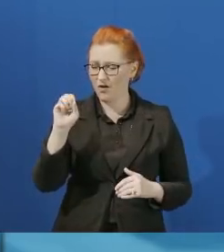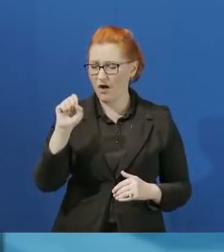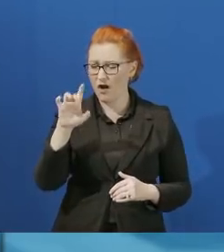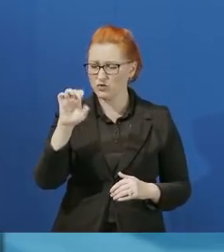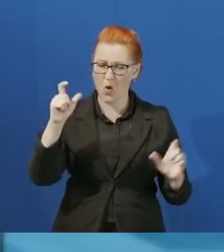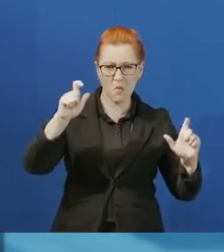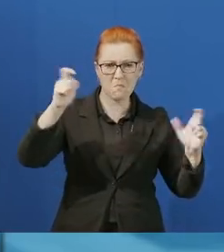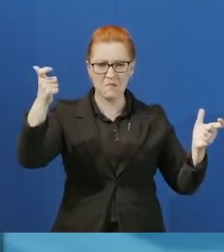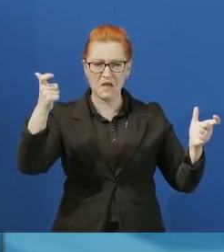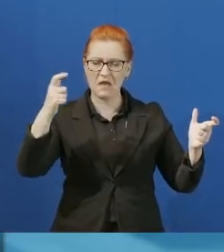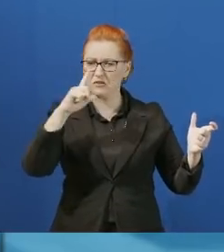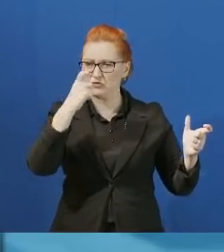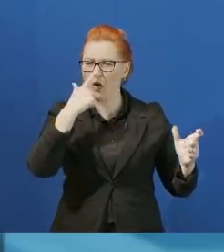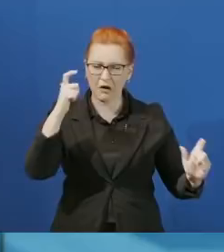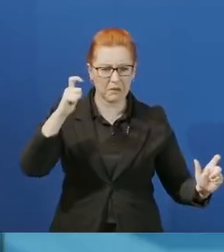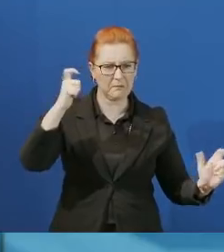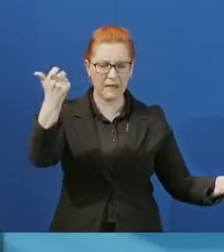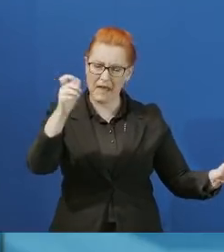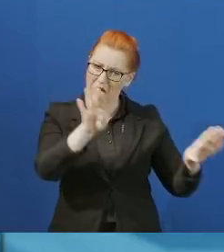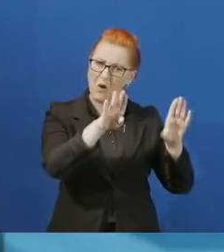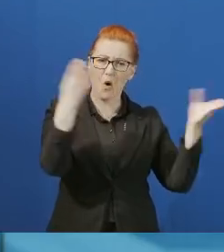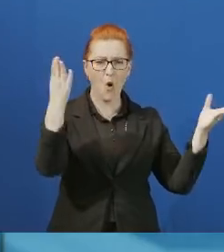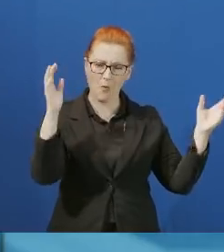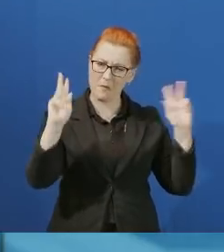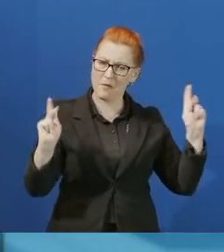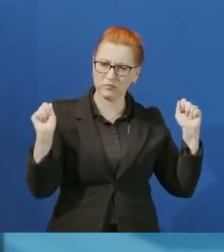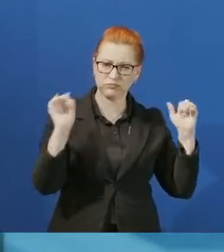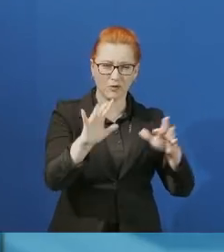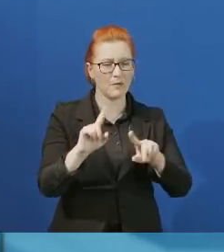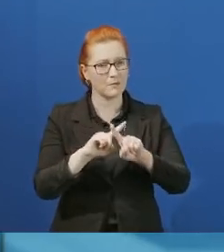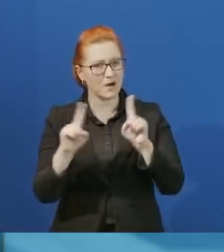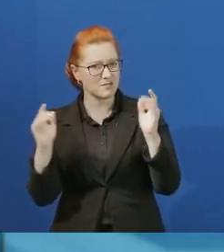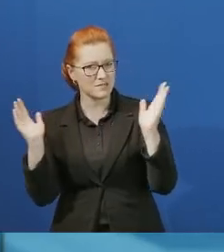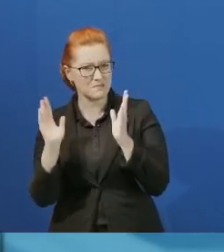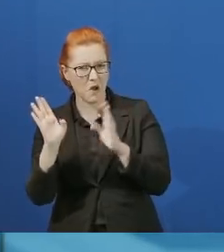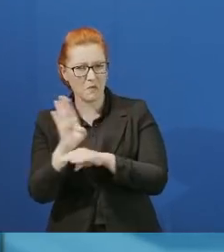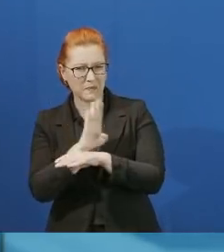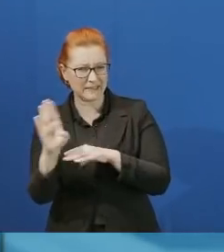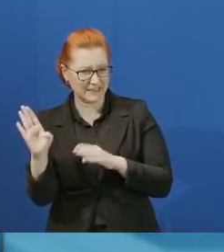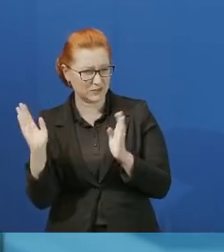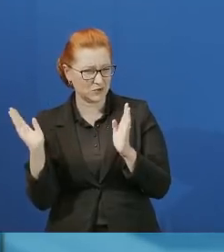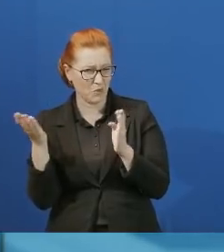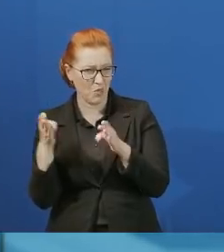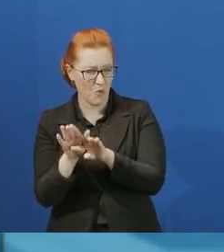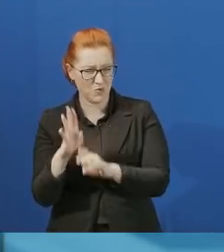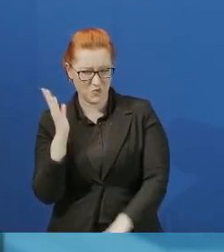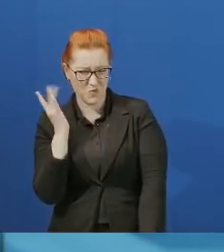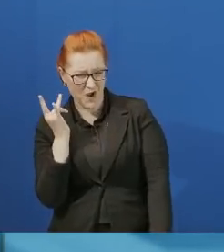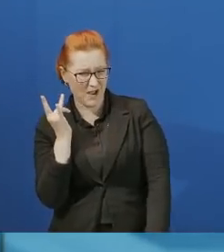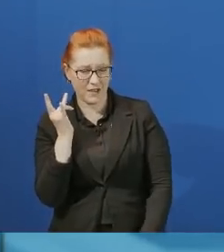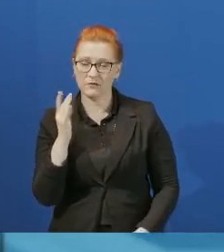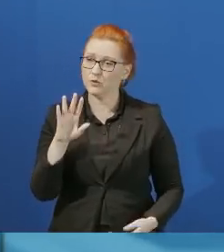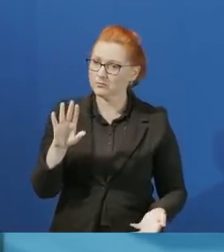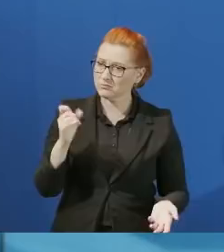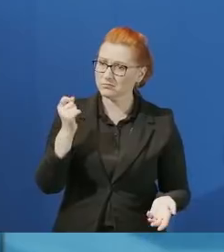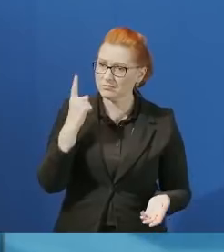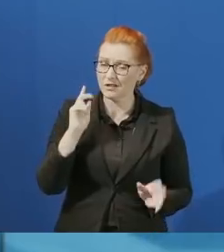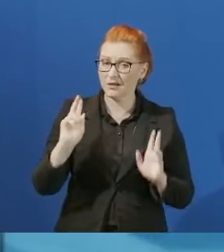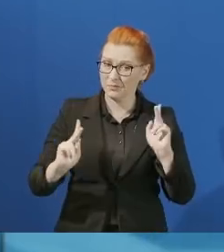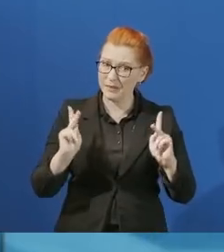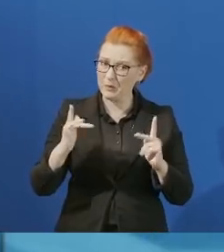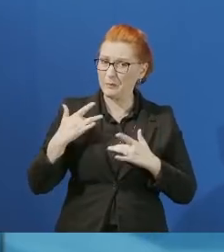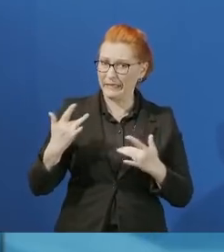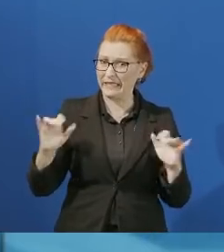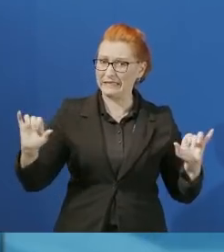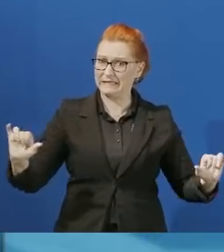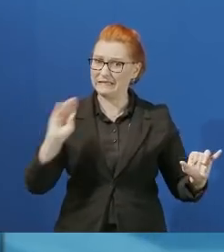these other small retailers are not? Well, again, people have stayed home. They haven't really been out shopping except